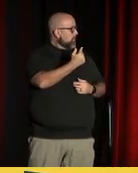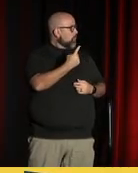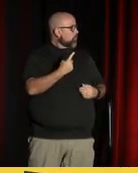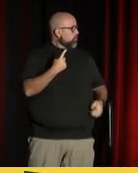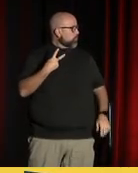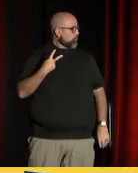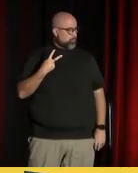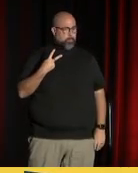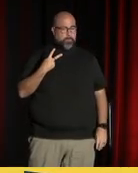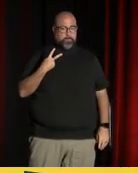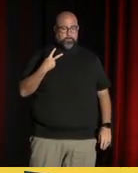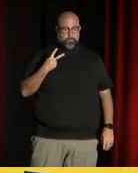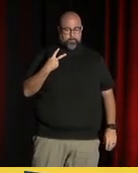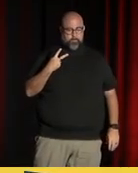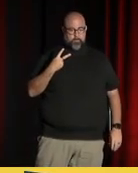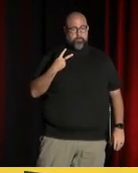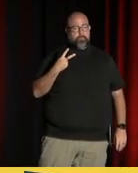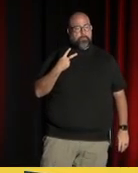2,